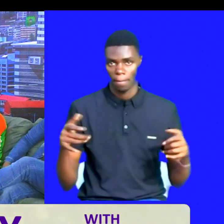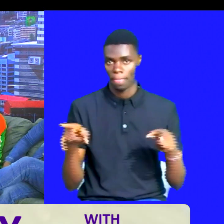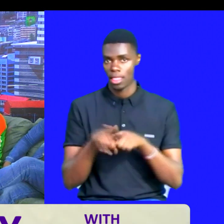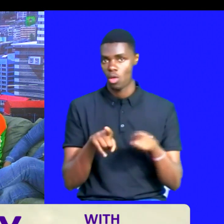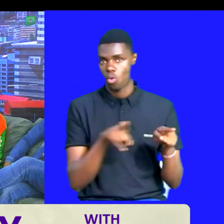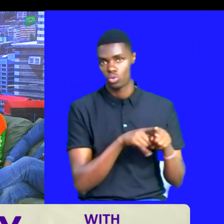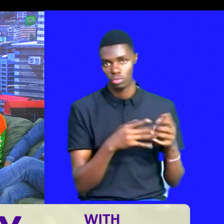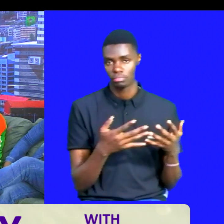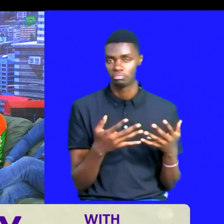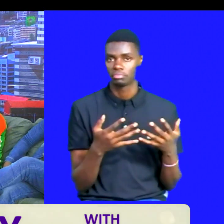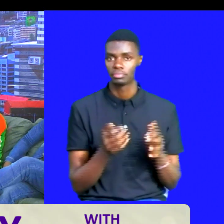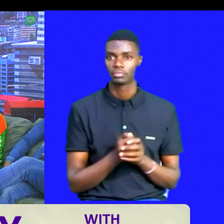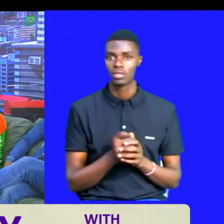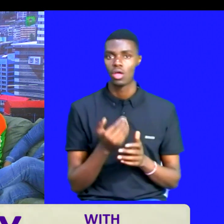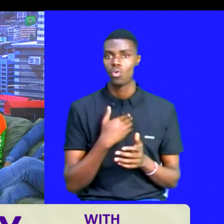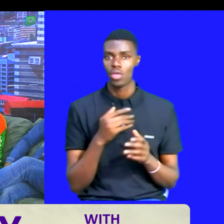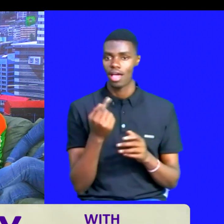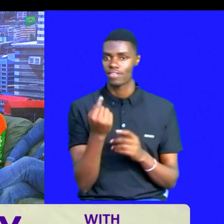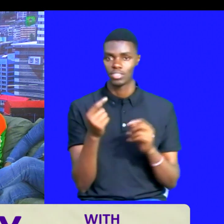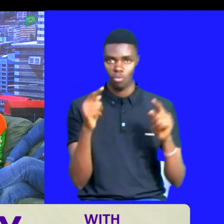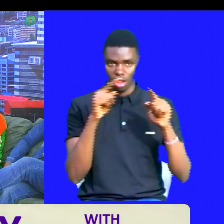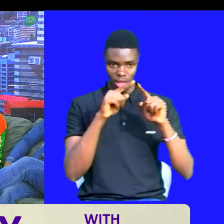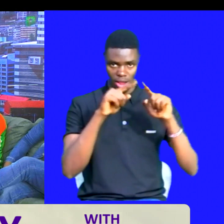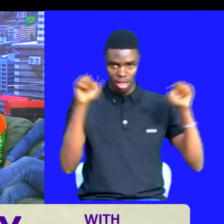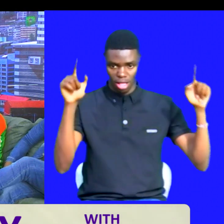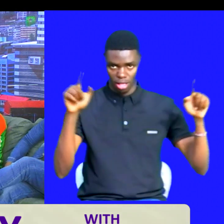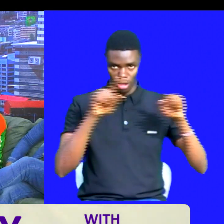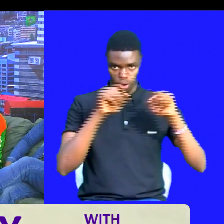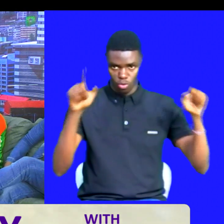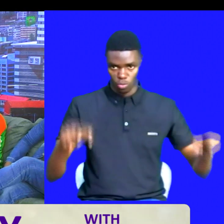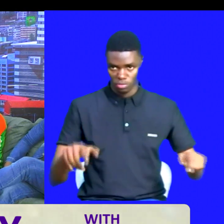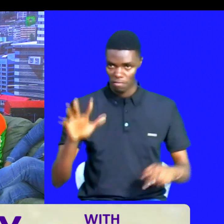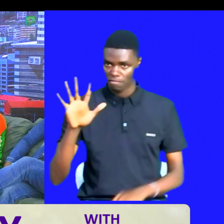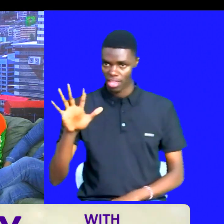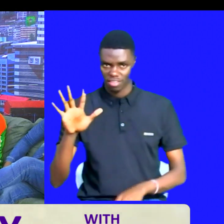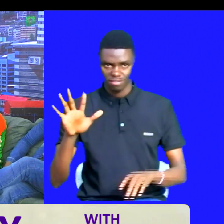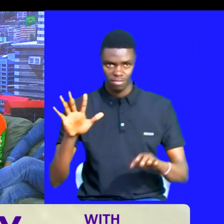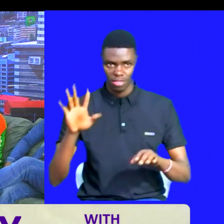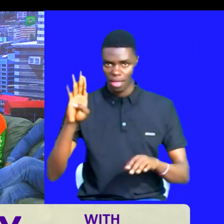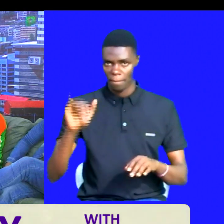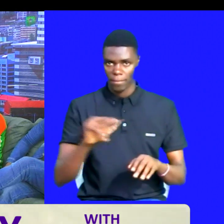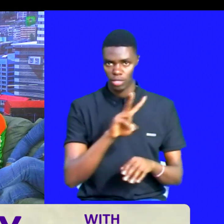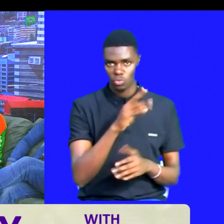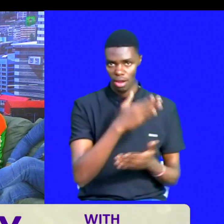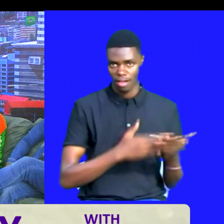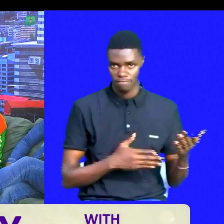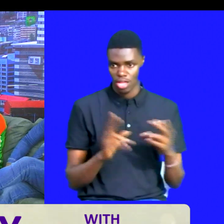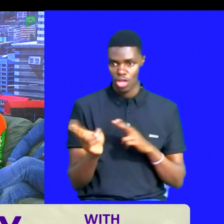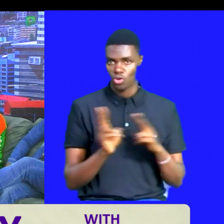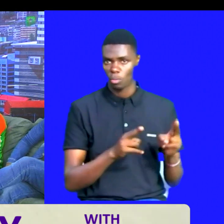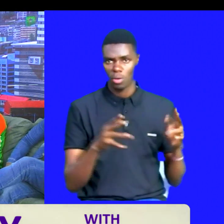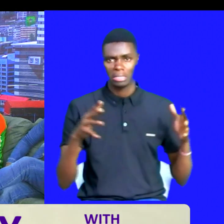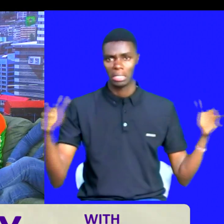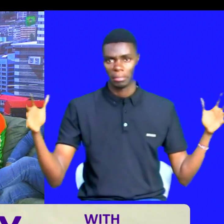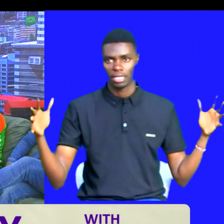Also, what else? We have a smaller goal post, which I think is 5 meters by 2.5. Right. The normal one is a bit